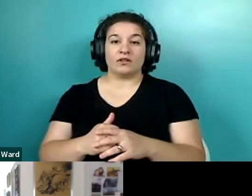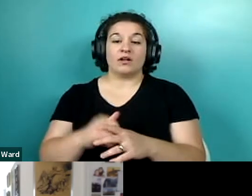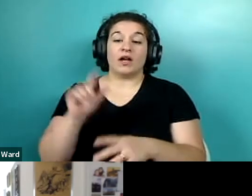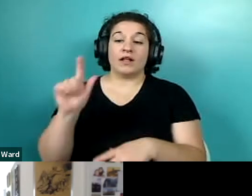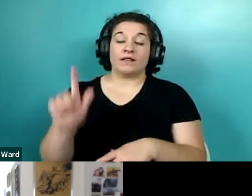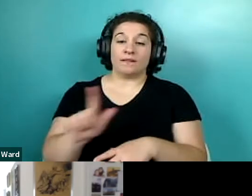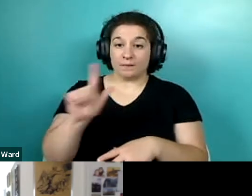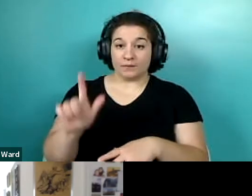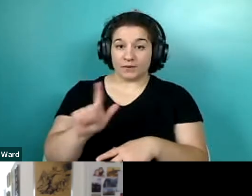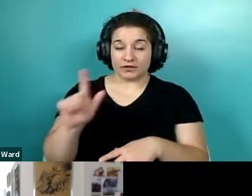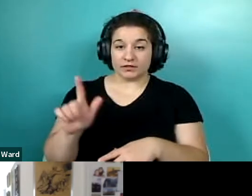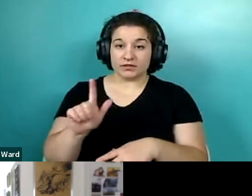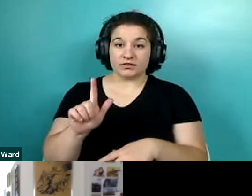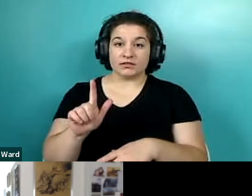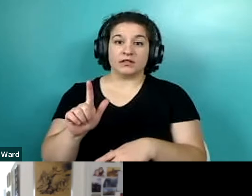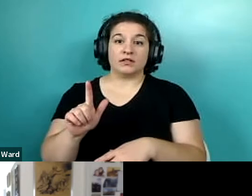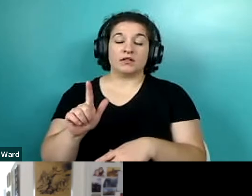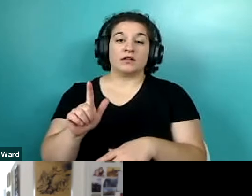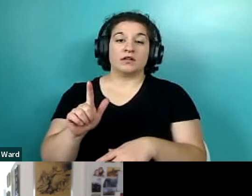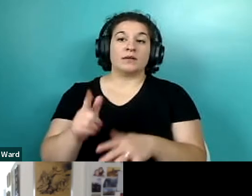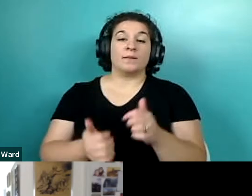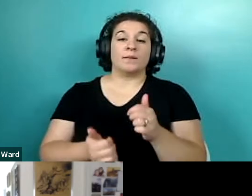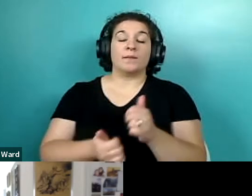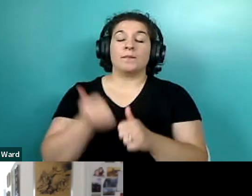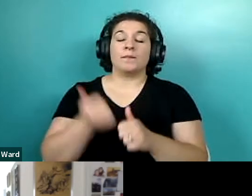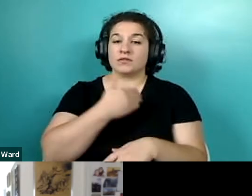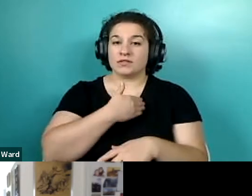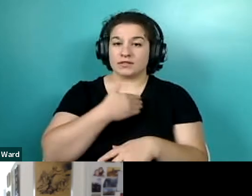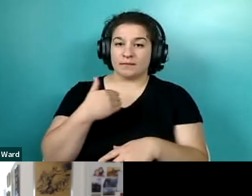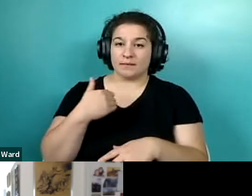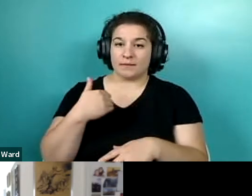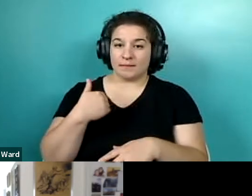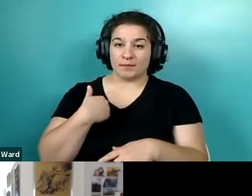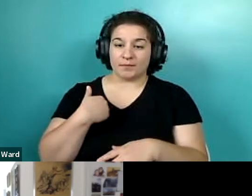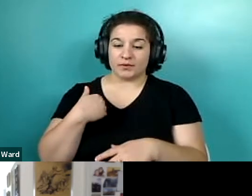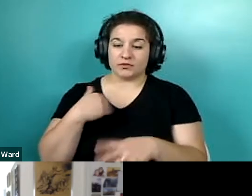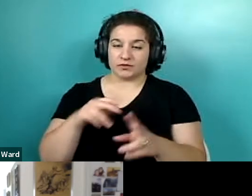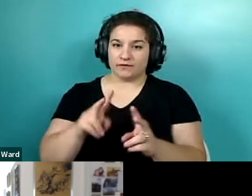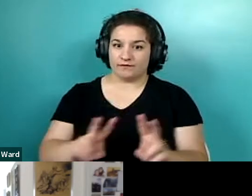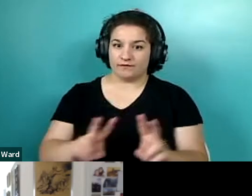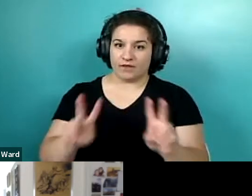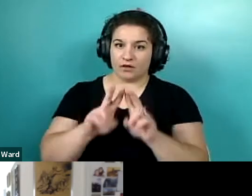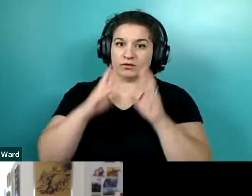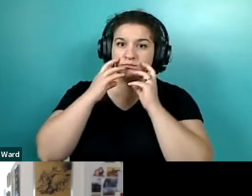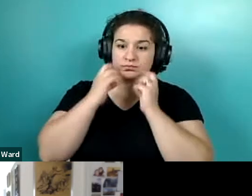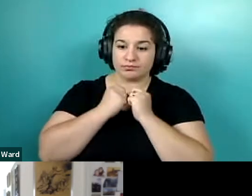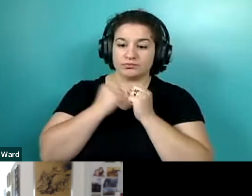that most members value. They've used them, they've brought their kids to